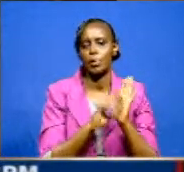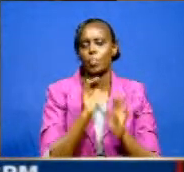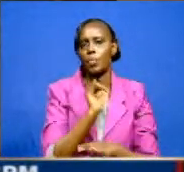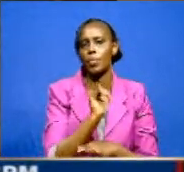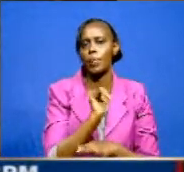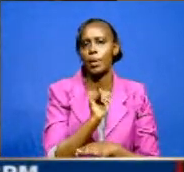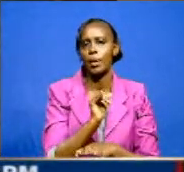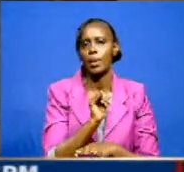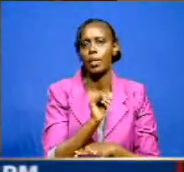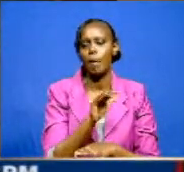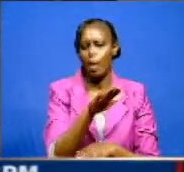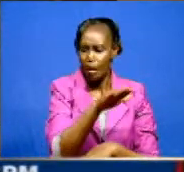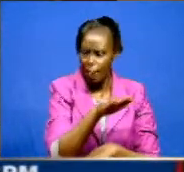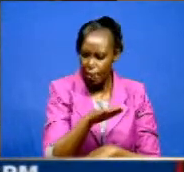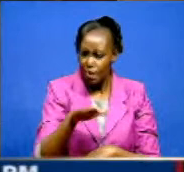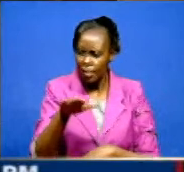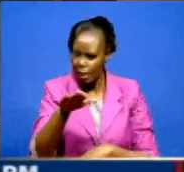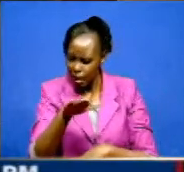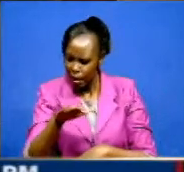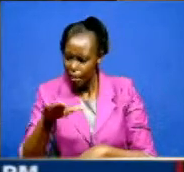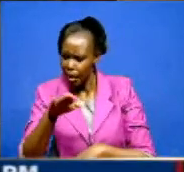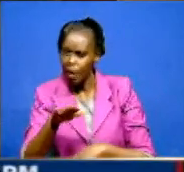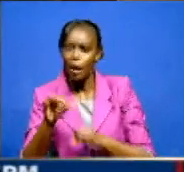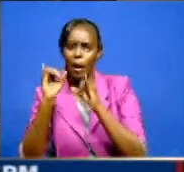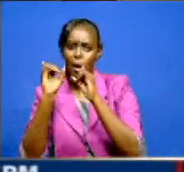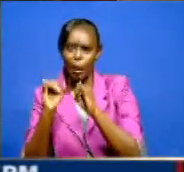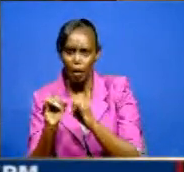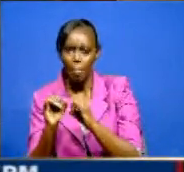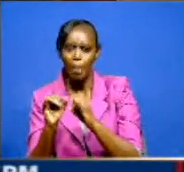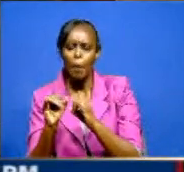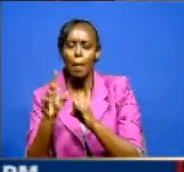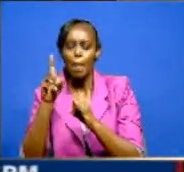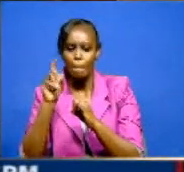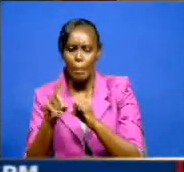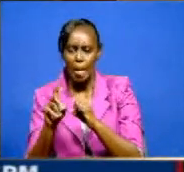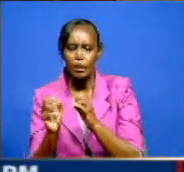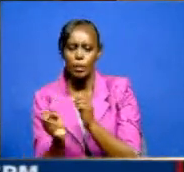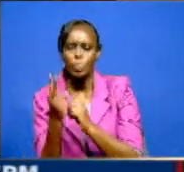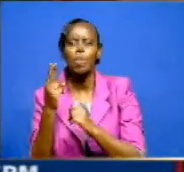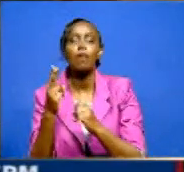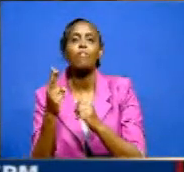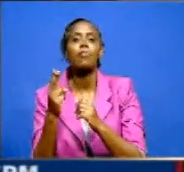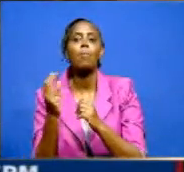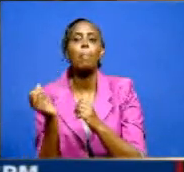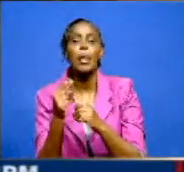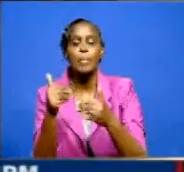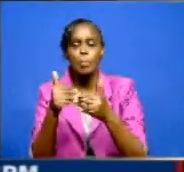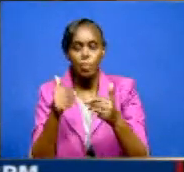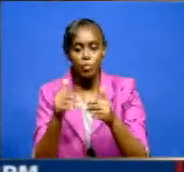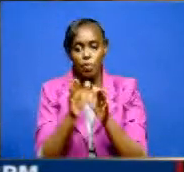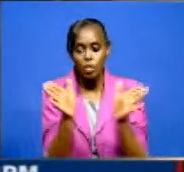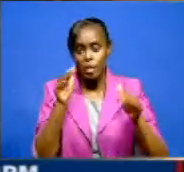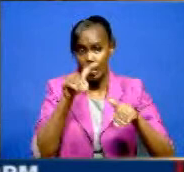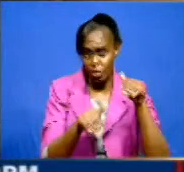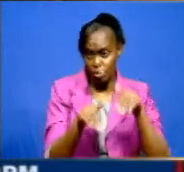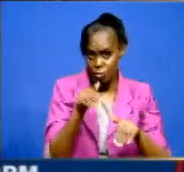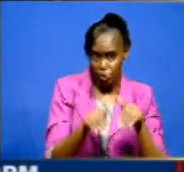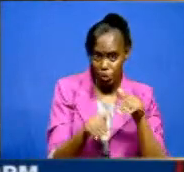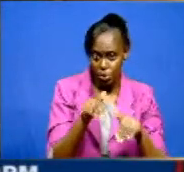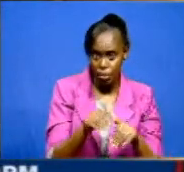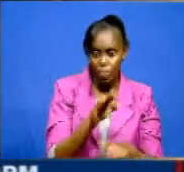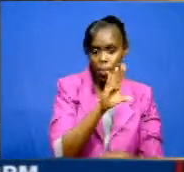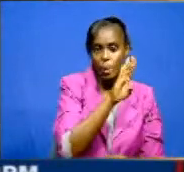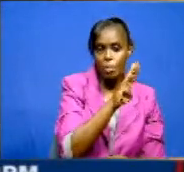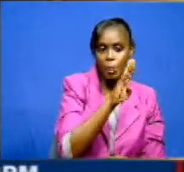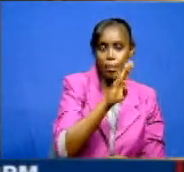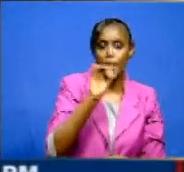new constituencies must be in place 12 months before a general election, have been stayed by the BBI